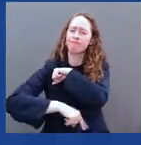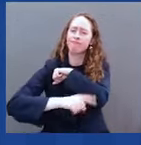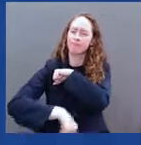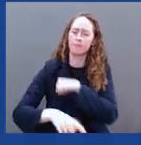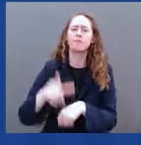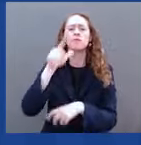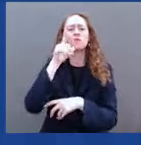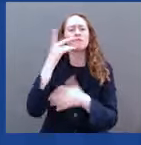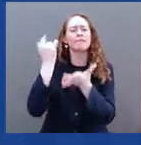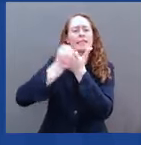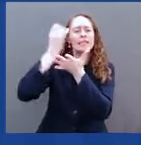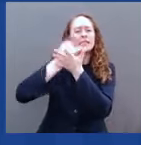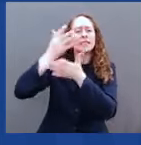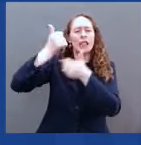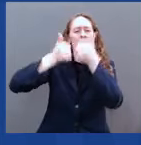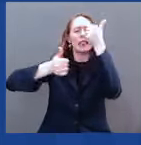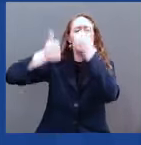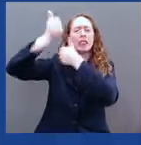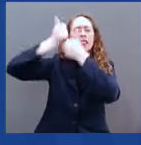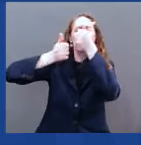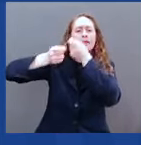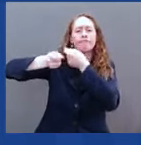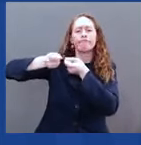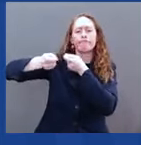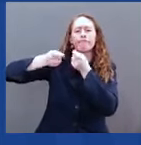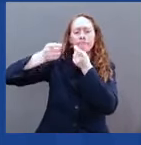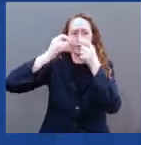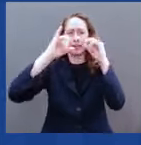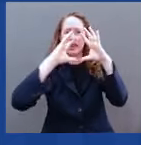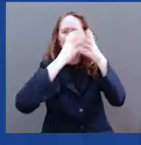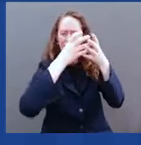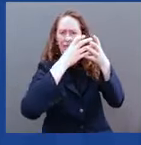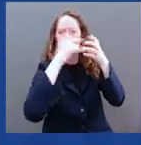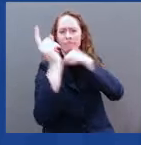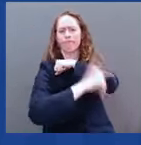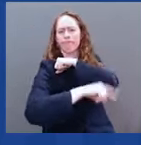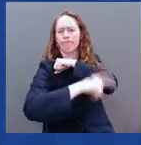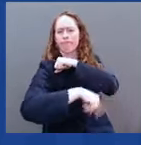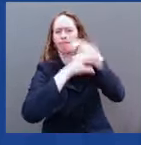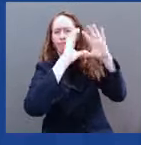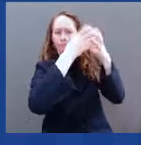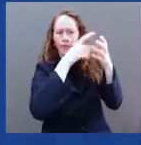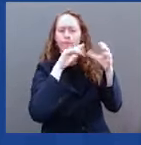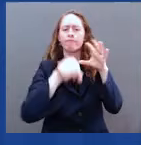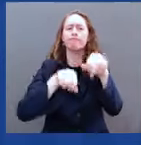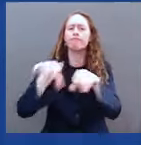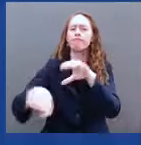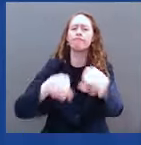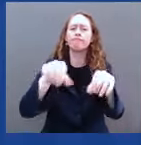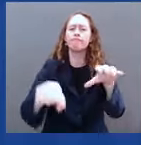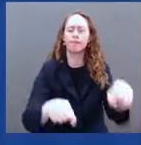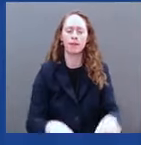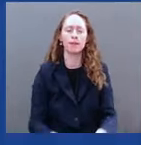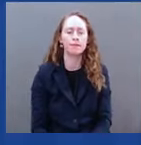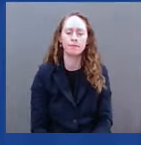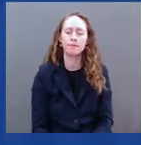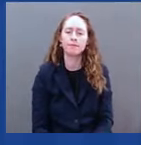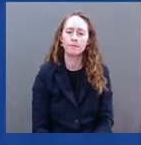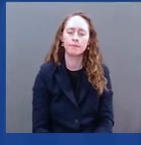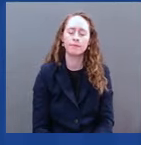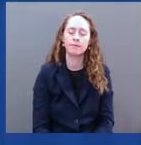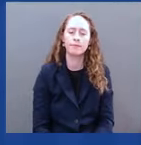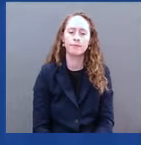Russian war machine. In addition to the 100,000 U.S. forces now stationed in Europe to defend NATO